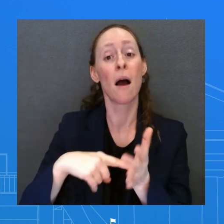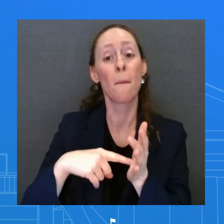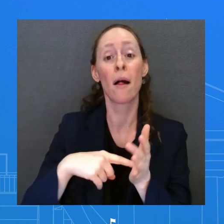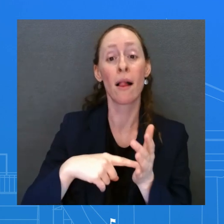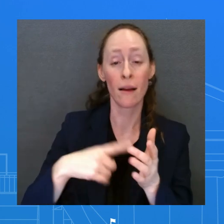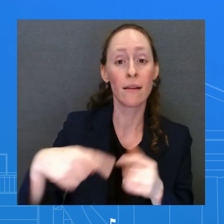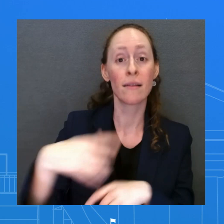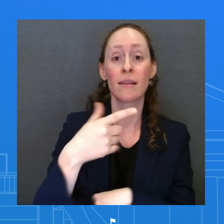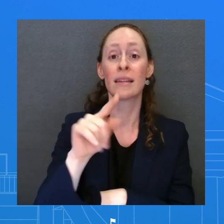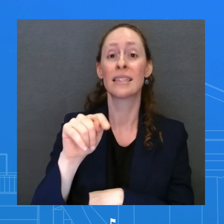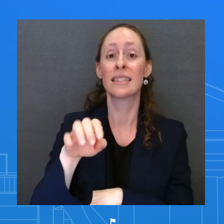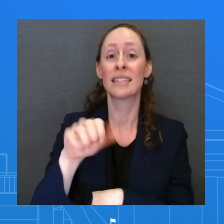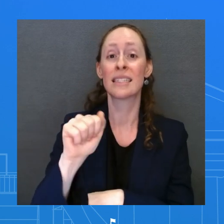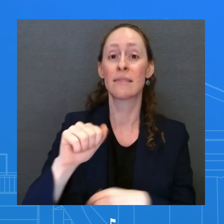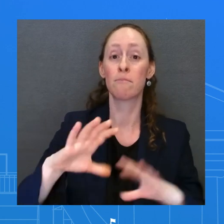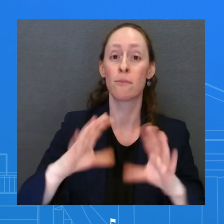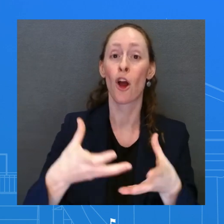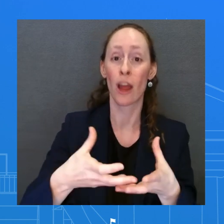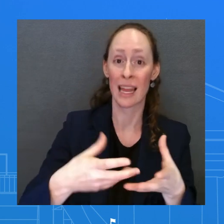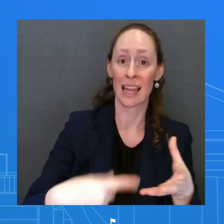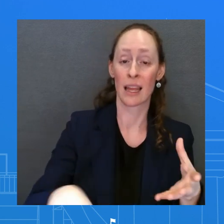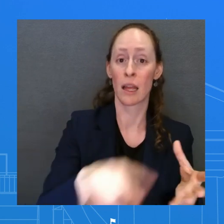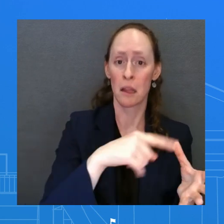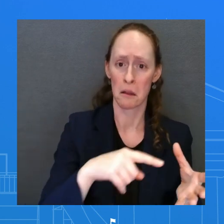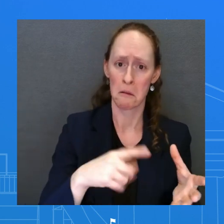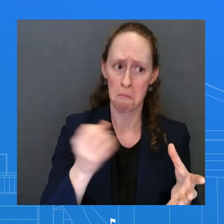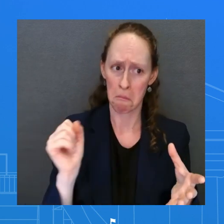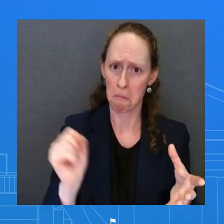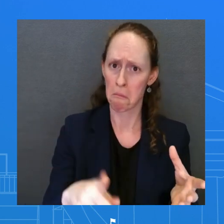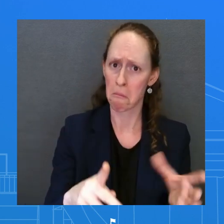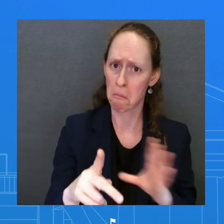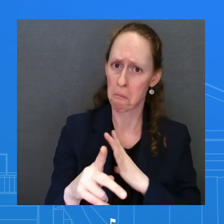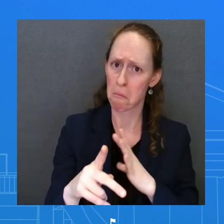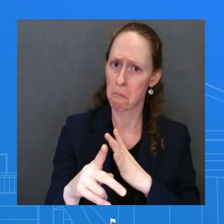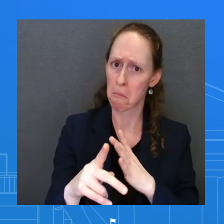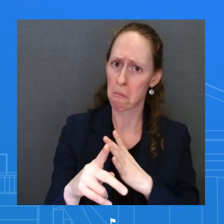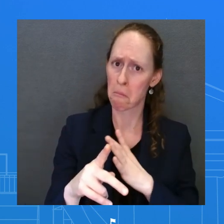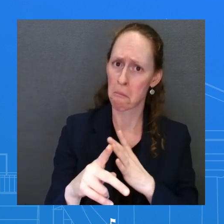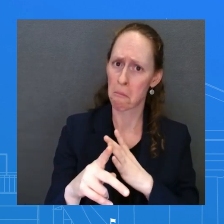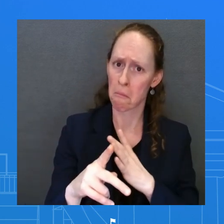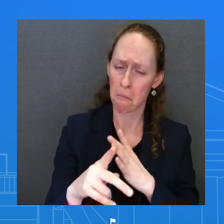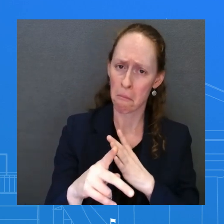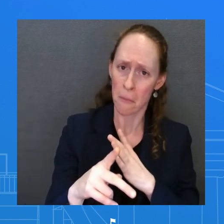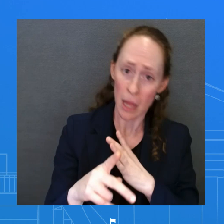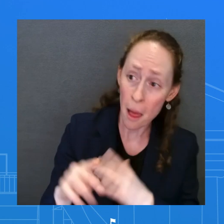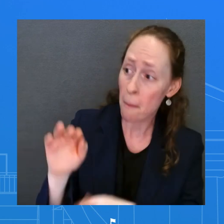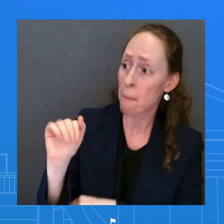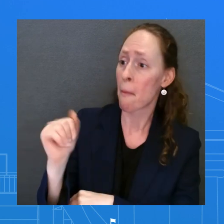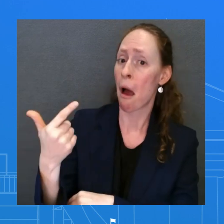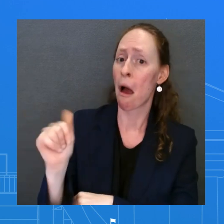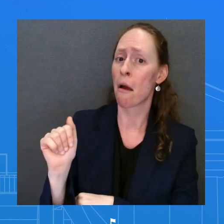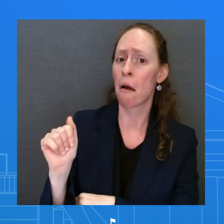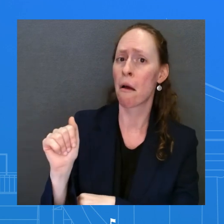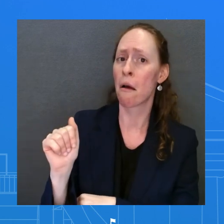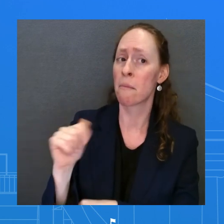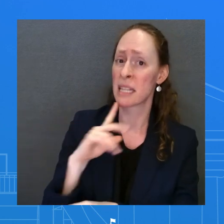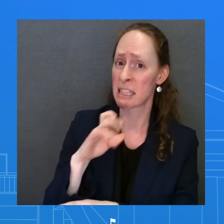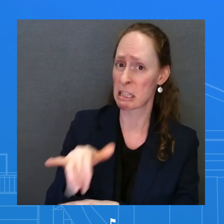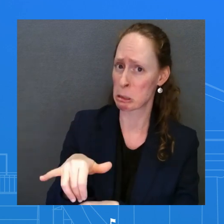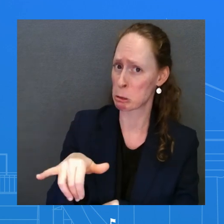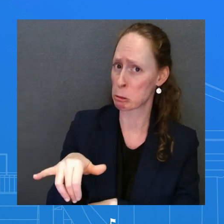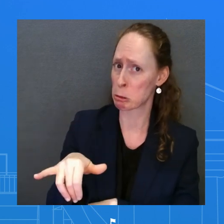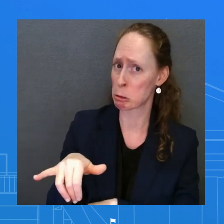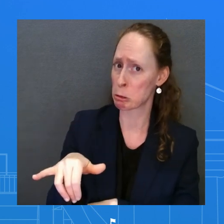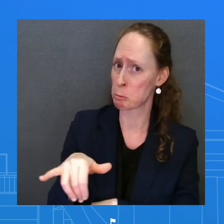about when you think about MAGA. In fact, OSC itself stated that MAGA could be used for official